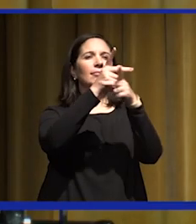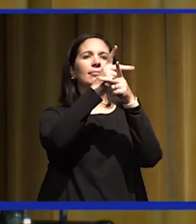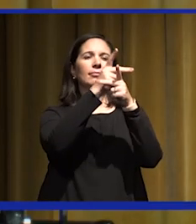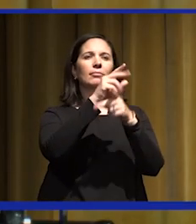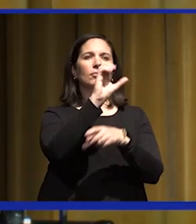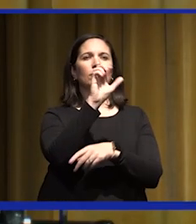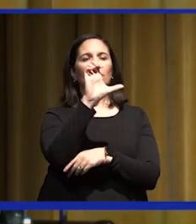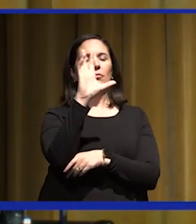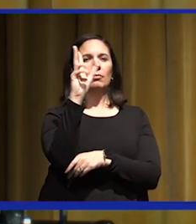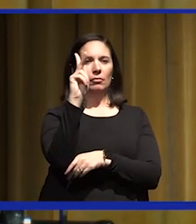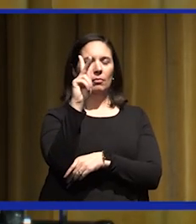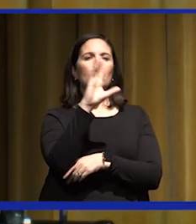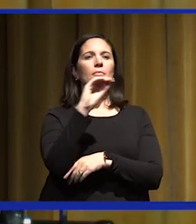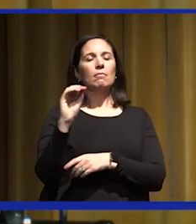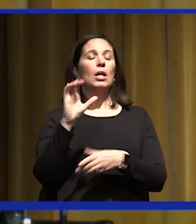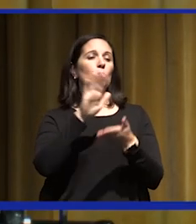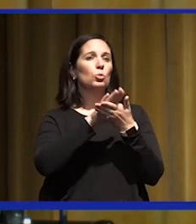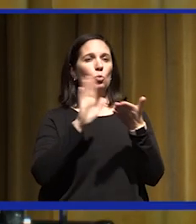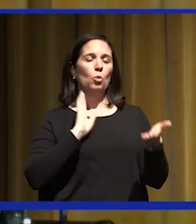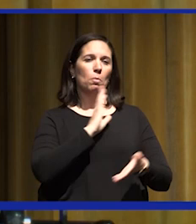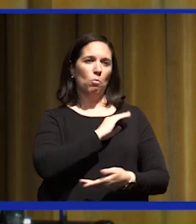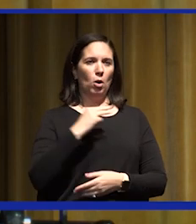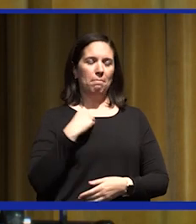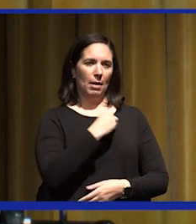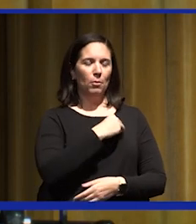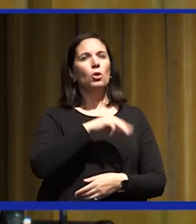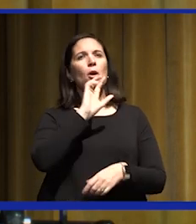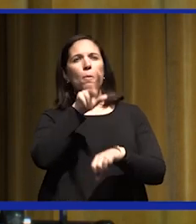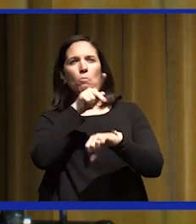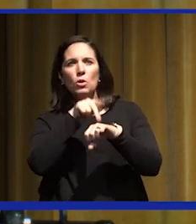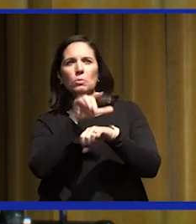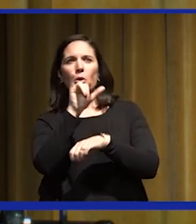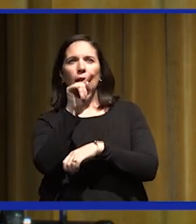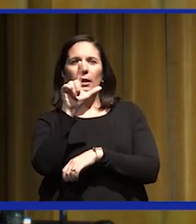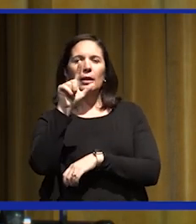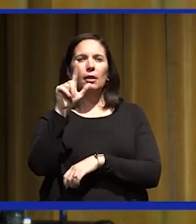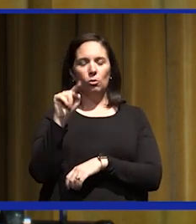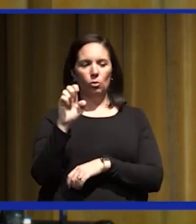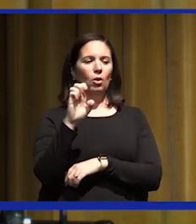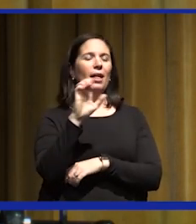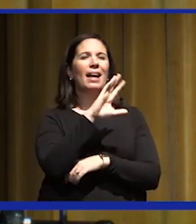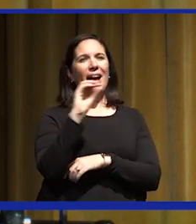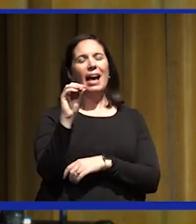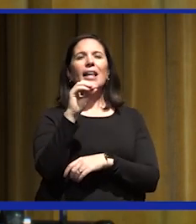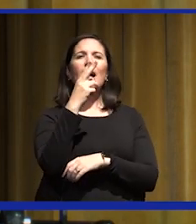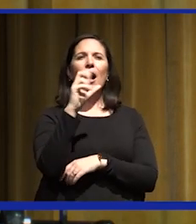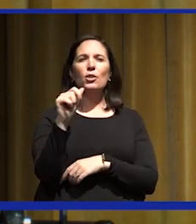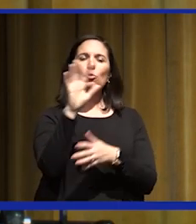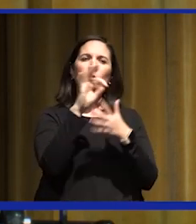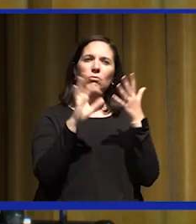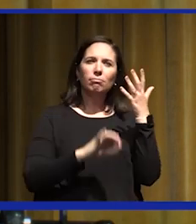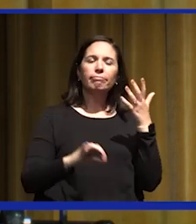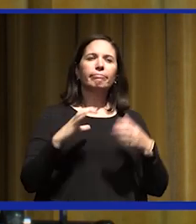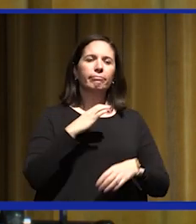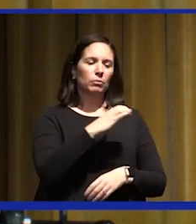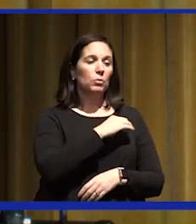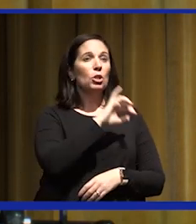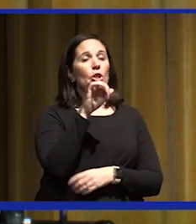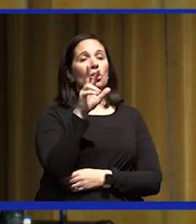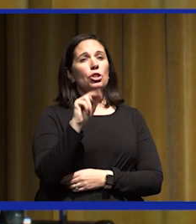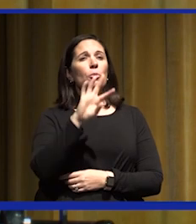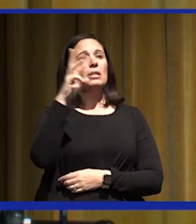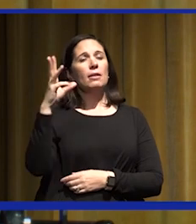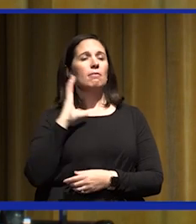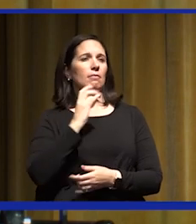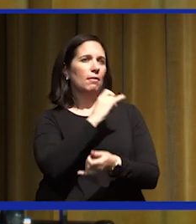Superintendent Koch, school board members, Principal Little, and the Henry Clay High School Selection Committee. January 6th was the beginning